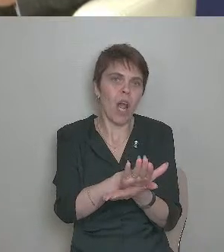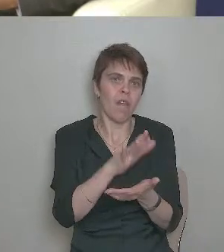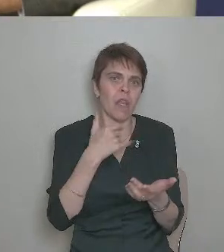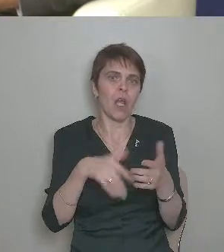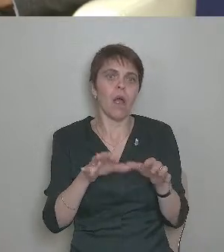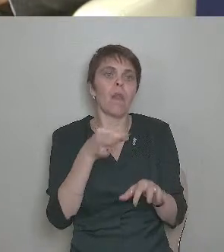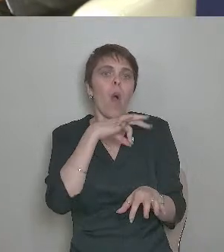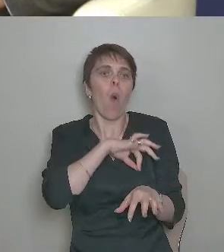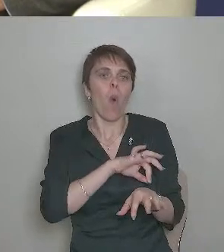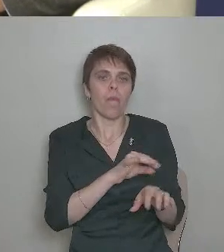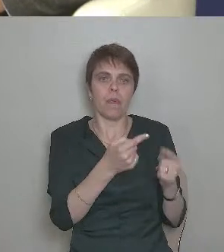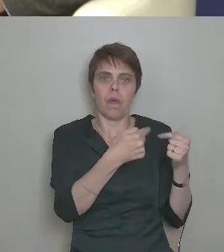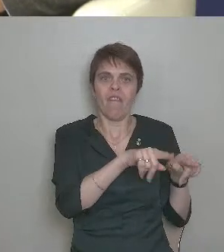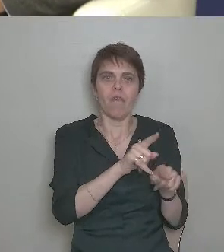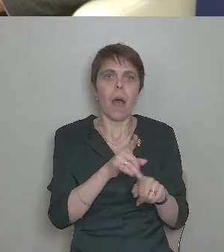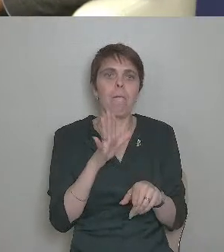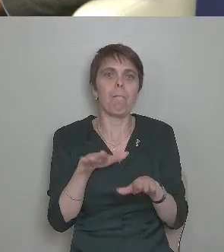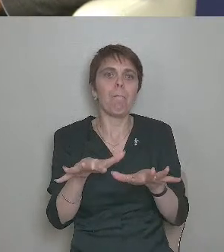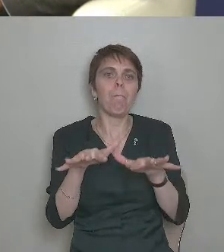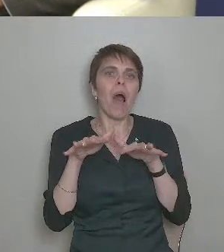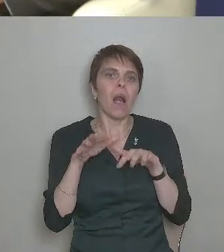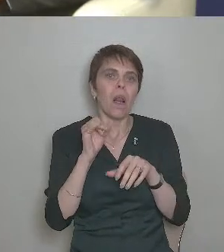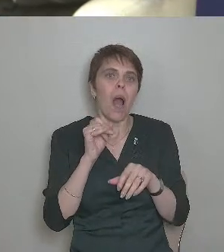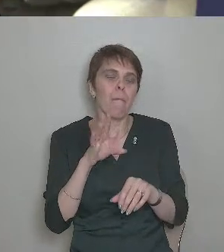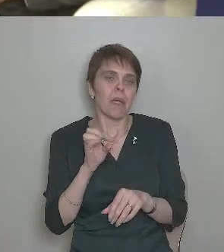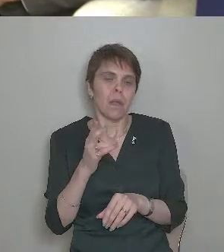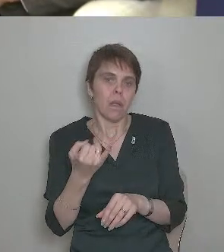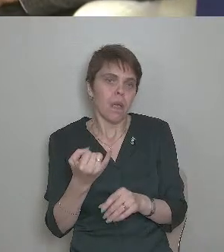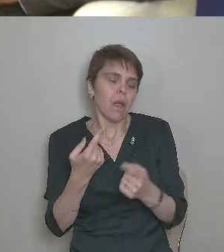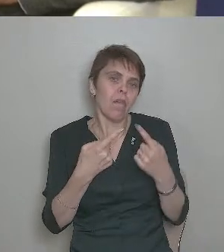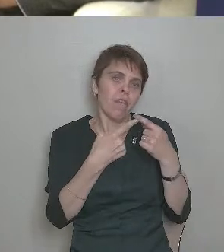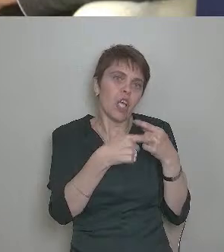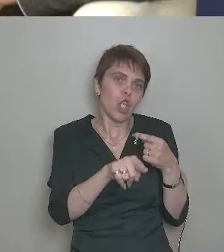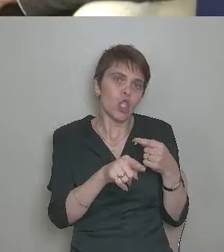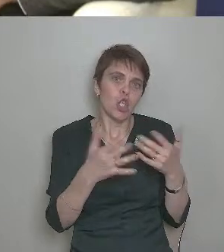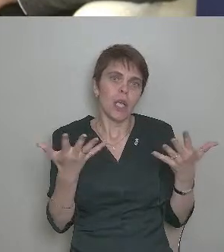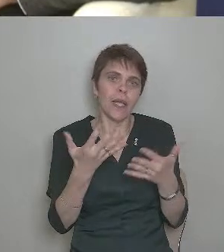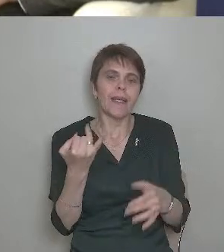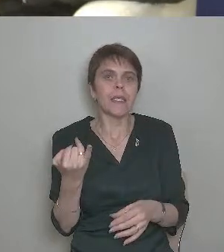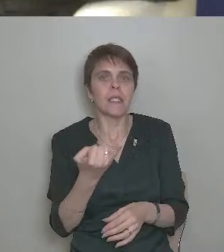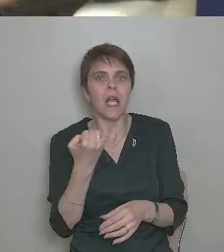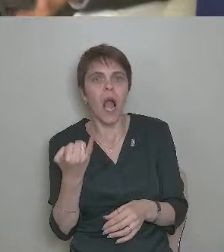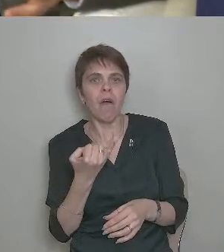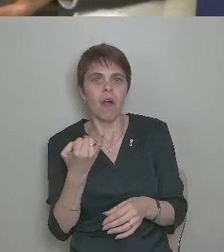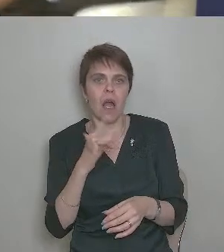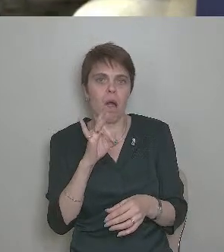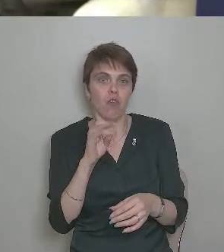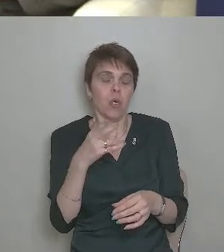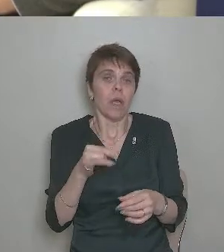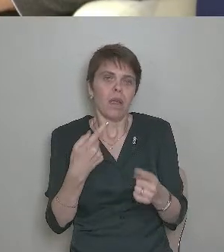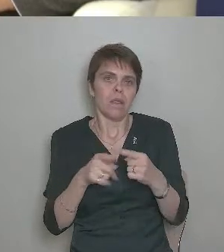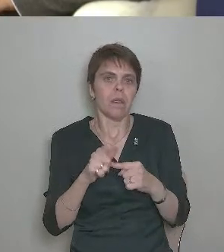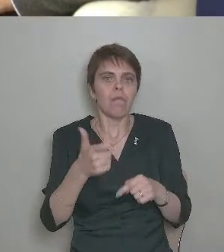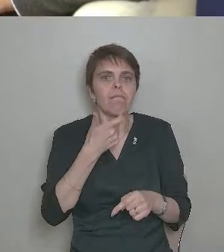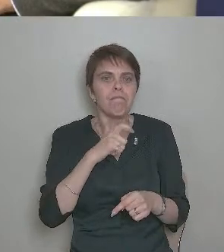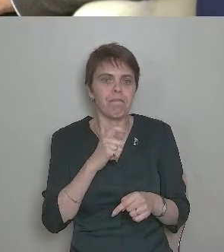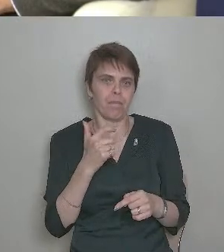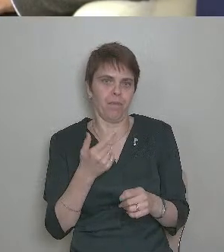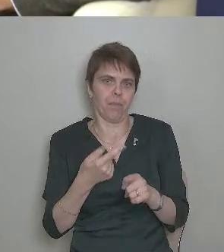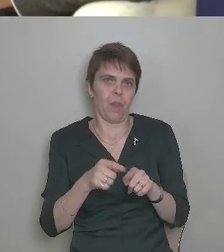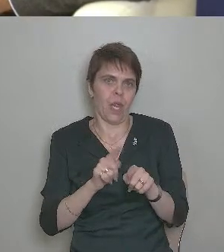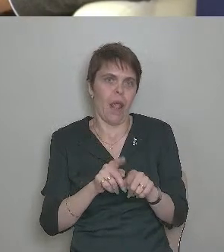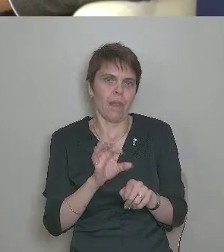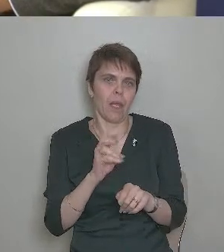they refused their mandates and preferred to be elected to the parliament. And that's the question